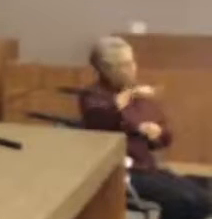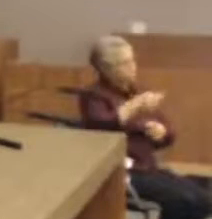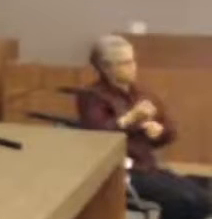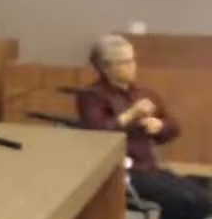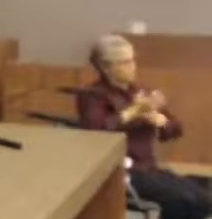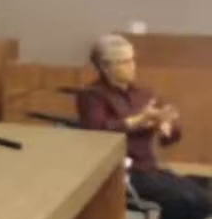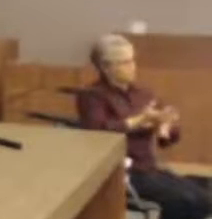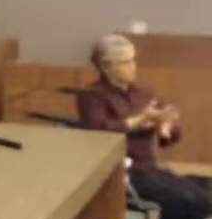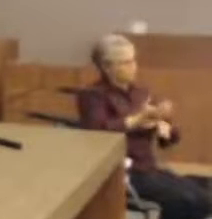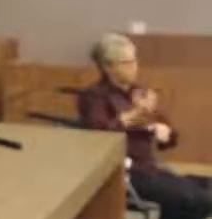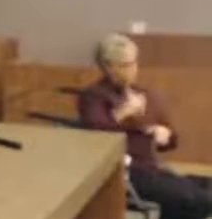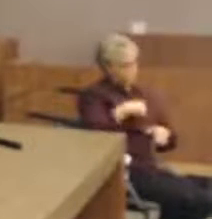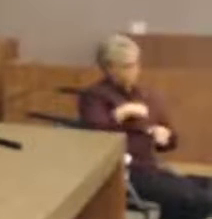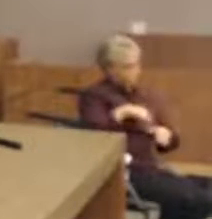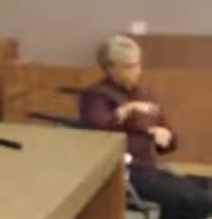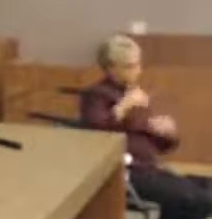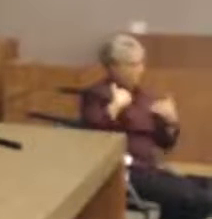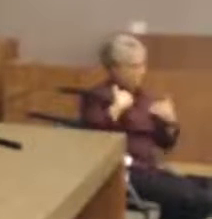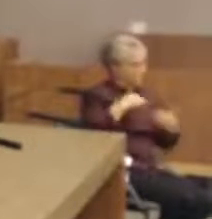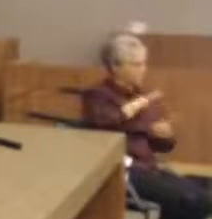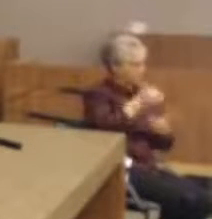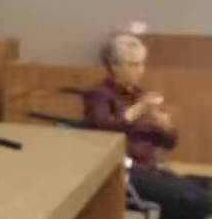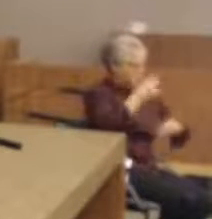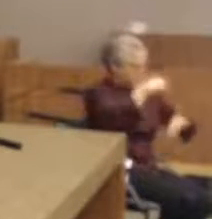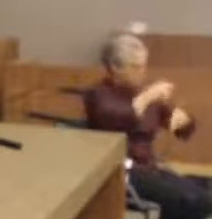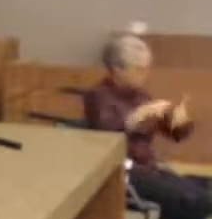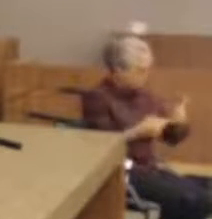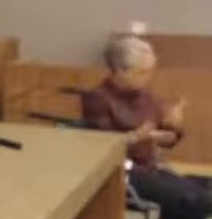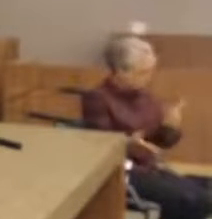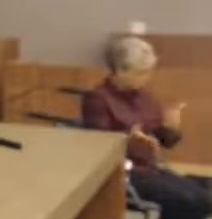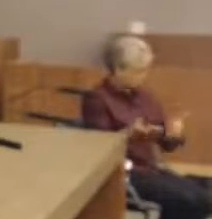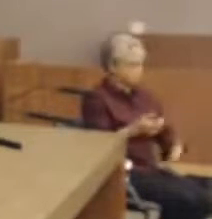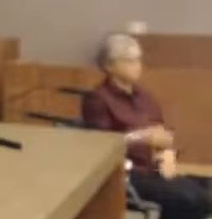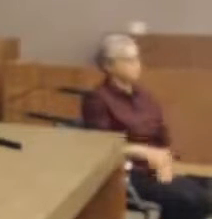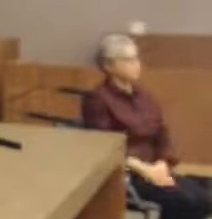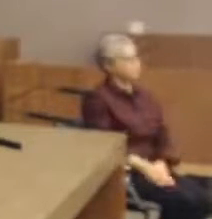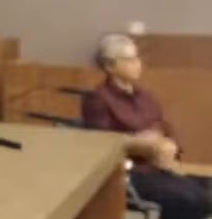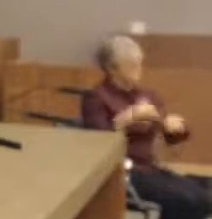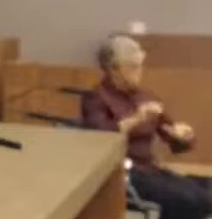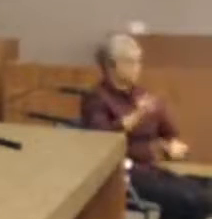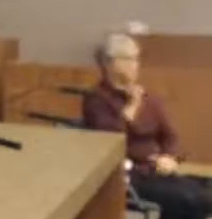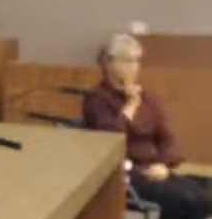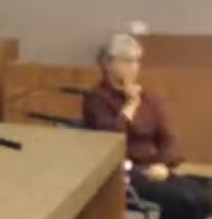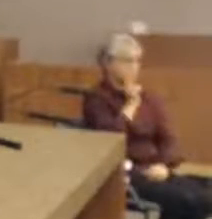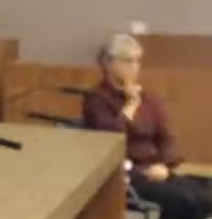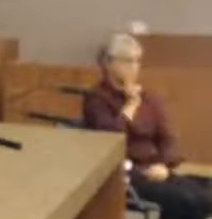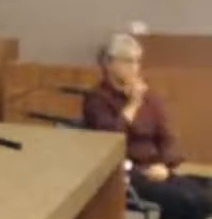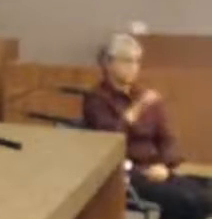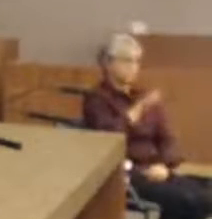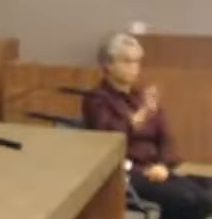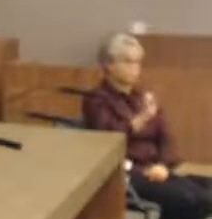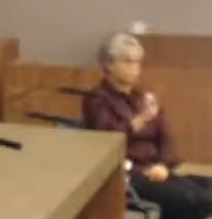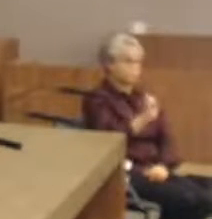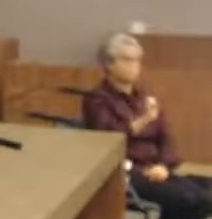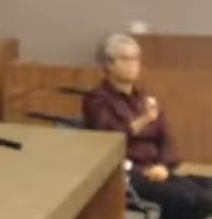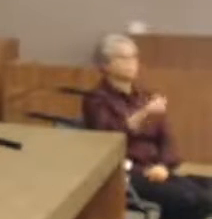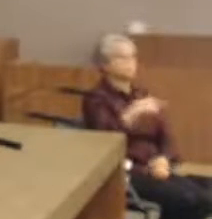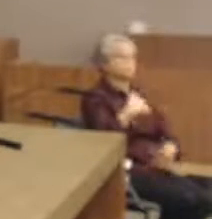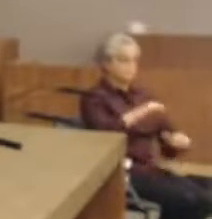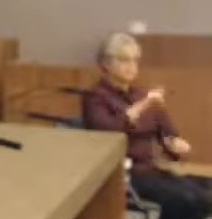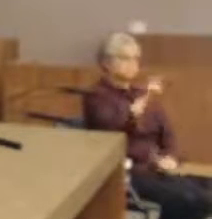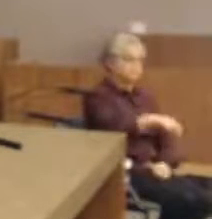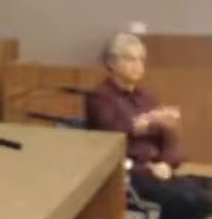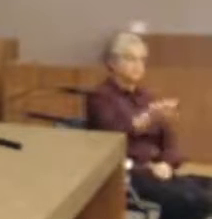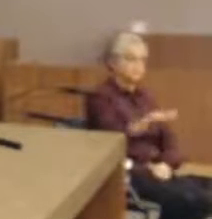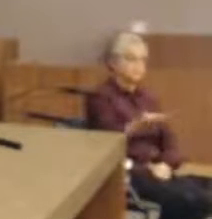them, because they still have been a victim of a crime and still need resources. They're just not good at acting on their